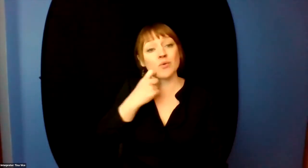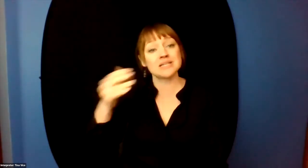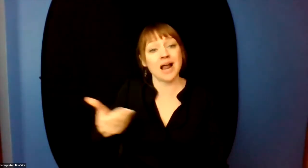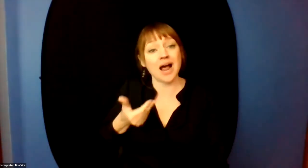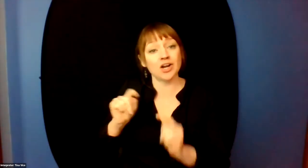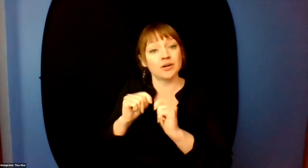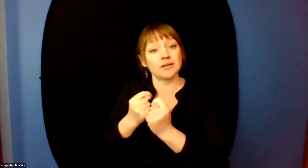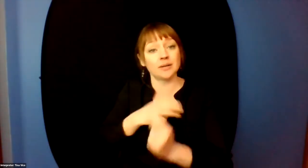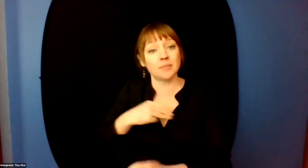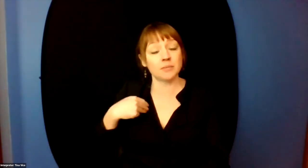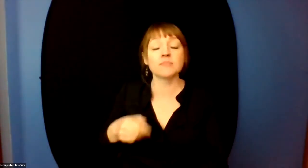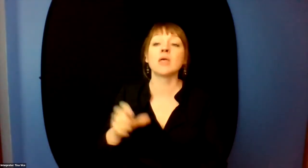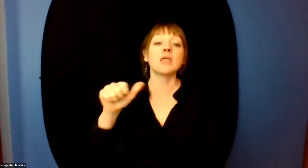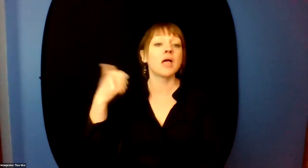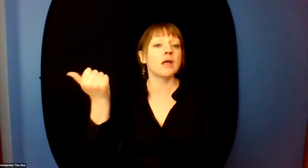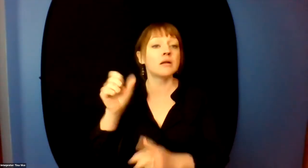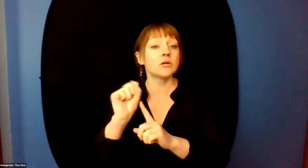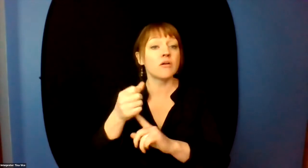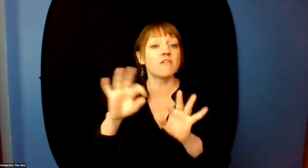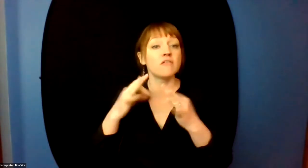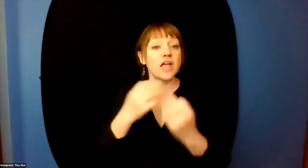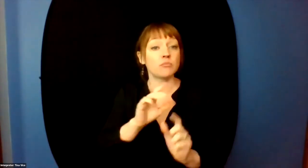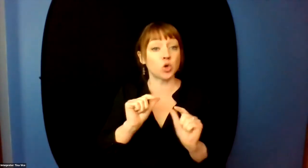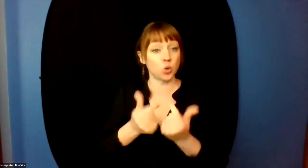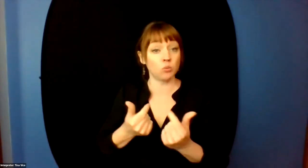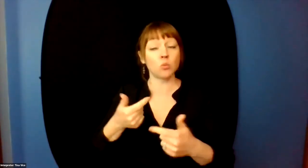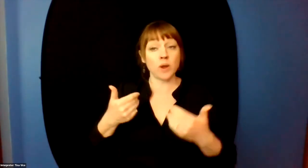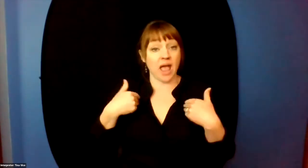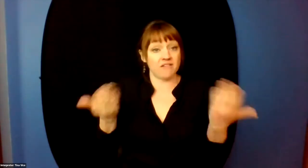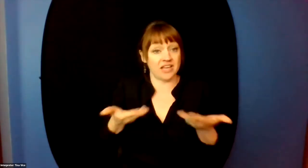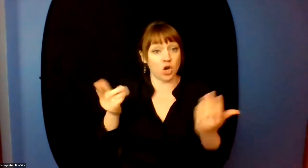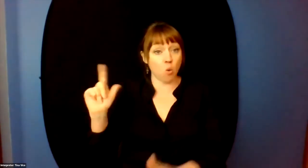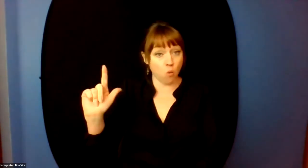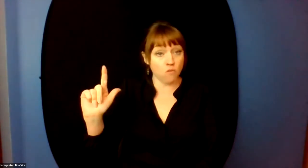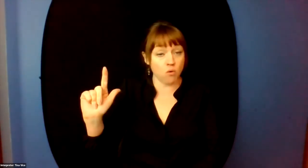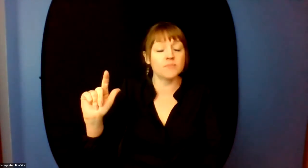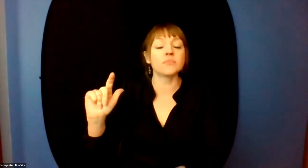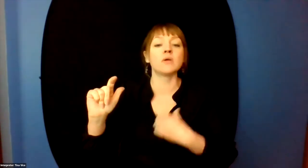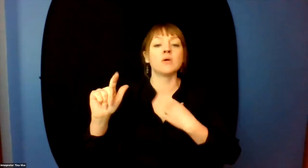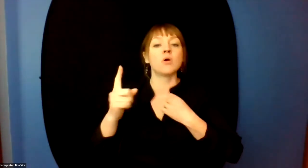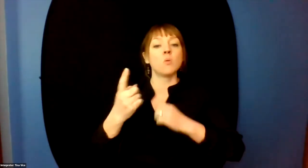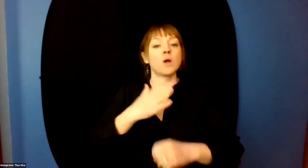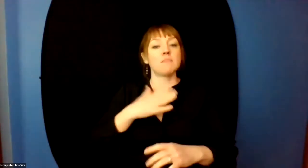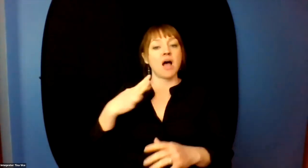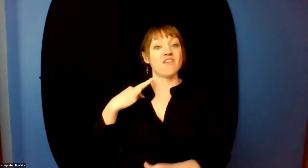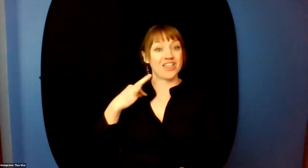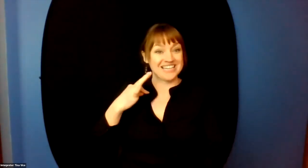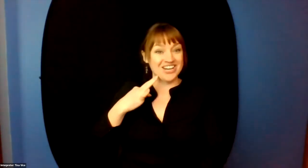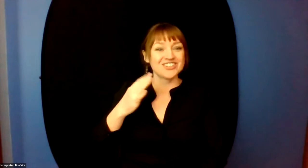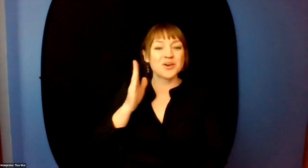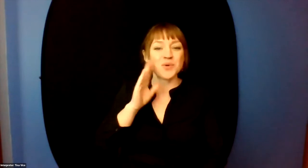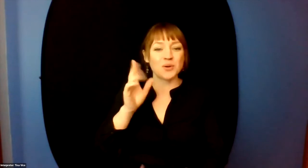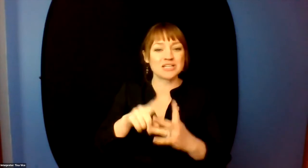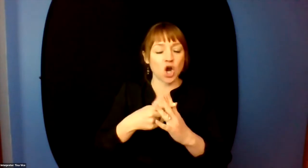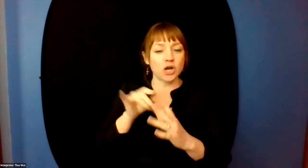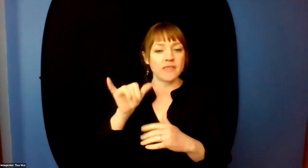We are working on another family group here in Louisville One of my volunteers will be starting that up, but it's a